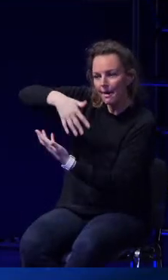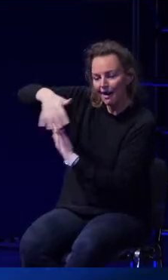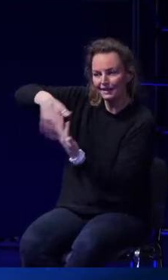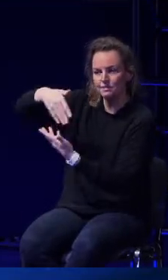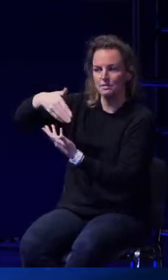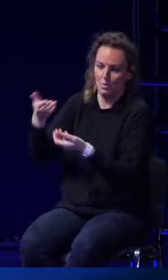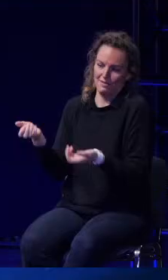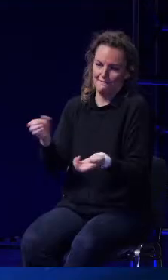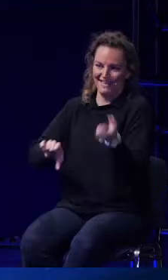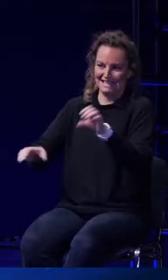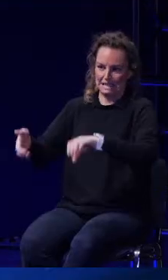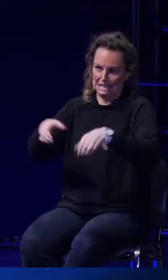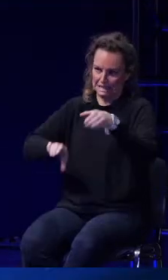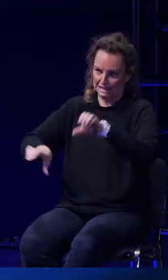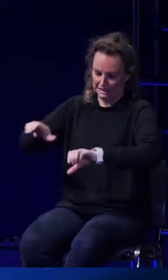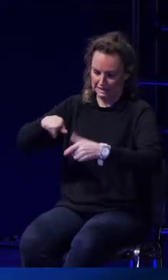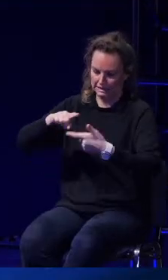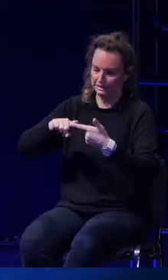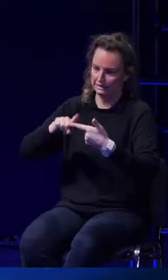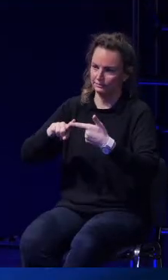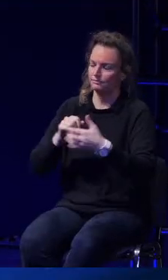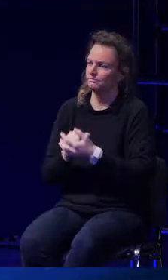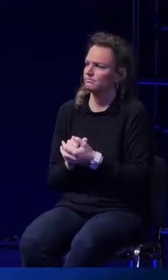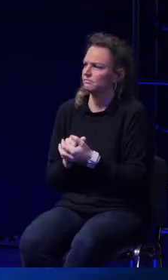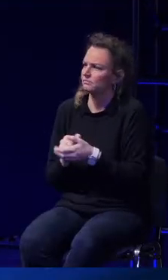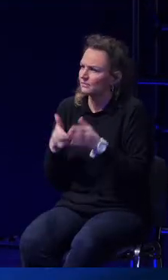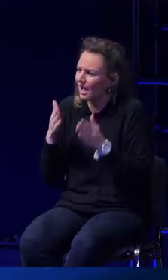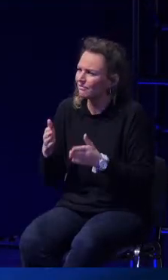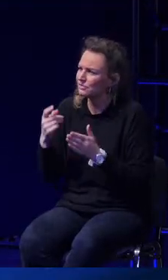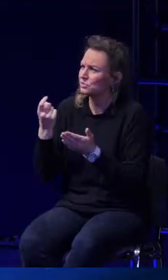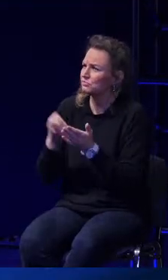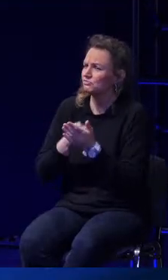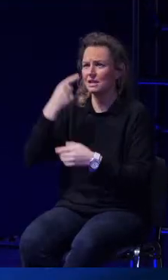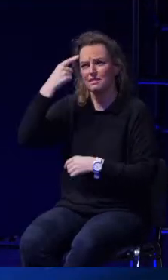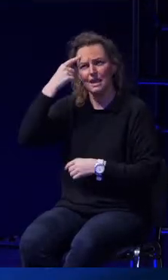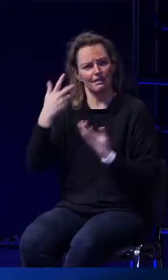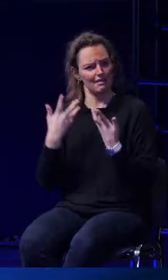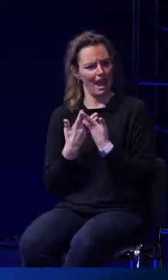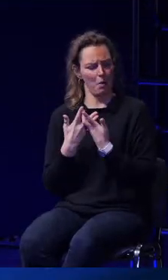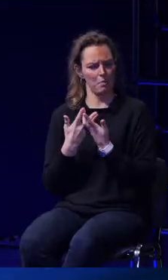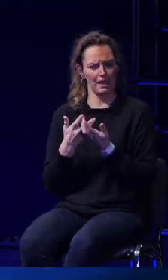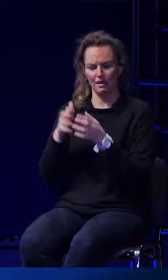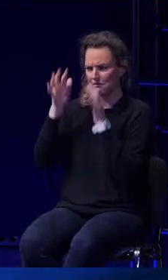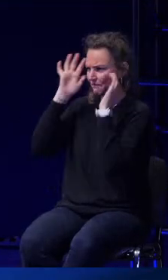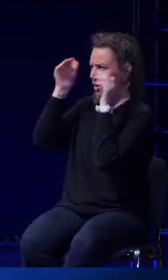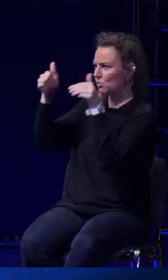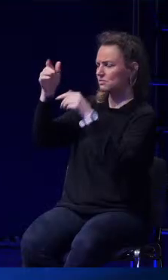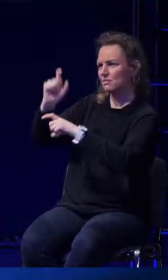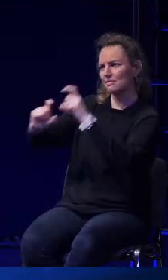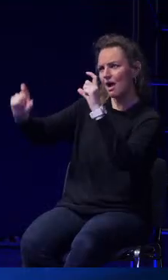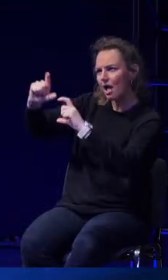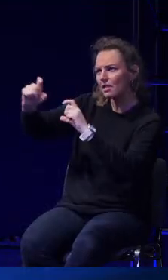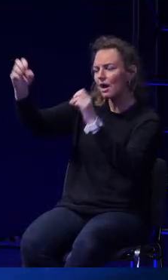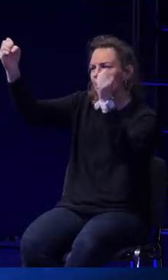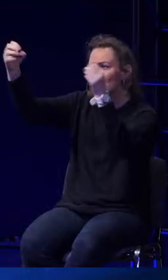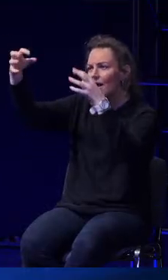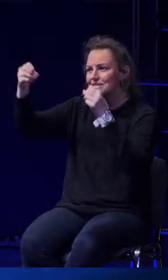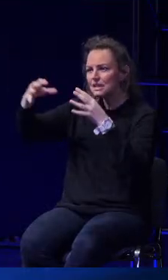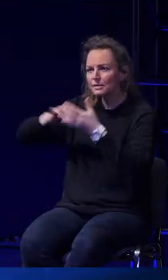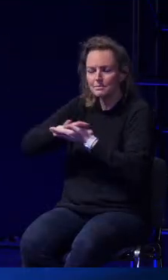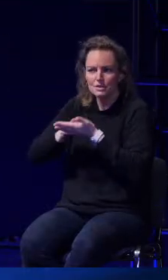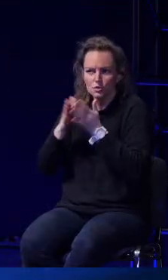right? And in order to rethink how you think about color and lighting is you have to retrain your brain to